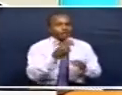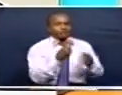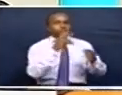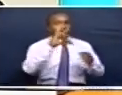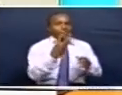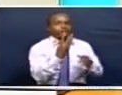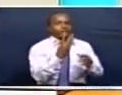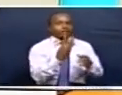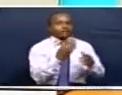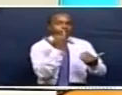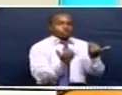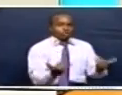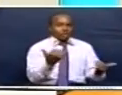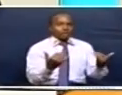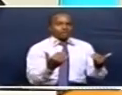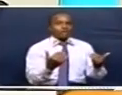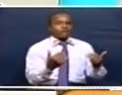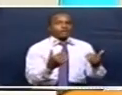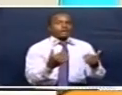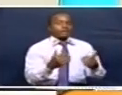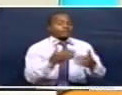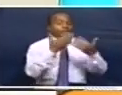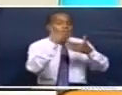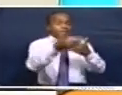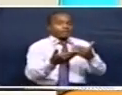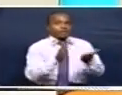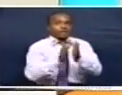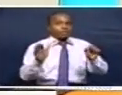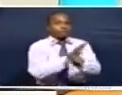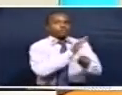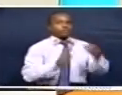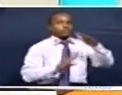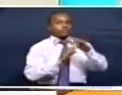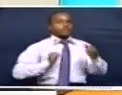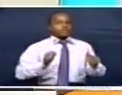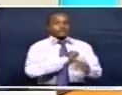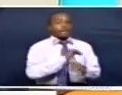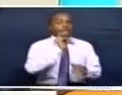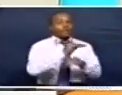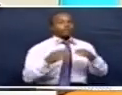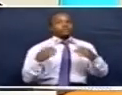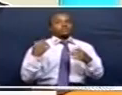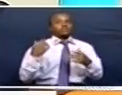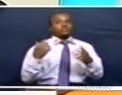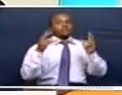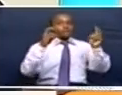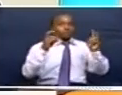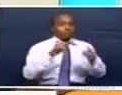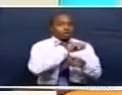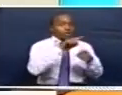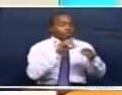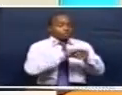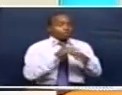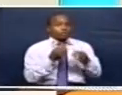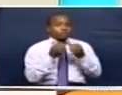third year, you are referred to as a junior. And then now you are a full senior senator. That was the title. When we got the